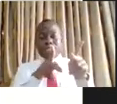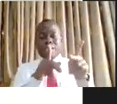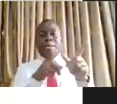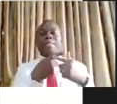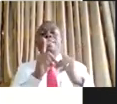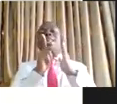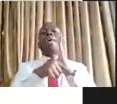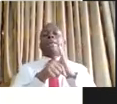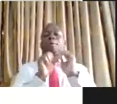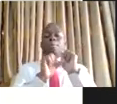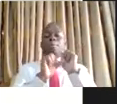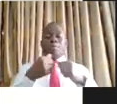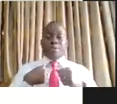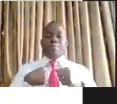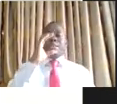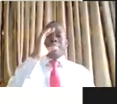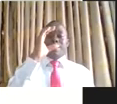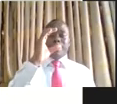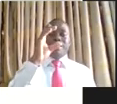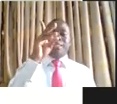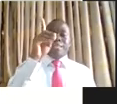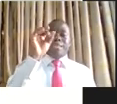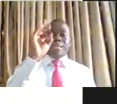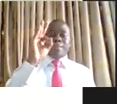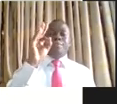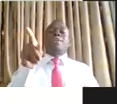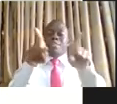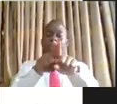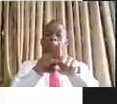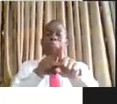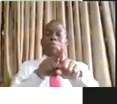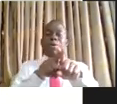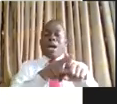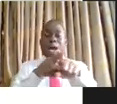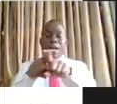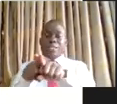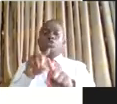Fund. And this will be too many funds, and looking at the cases that have been